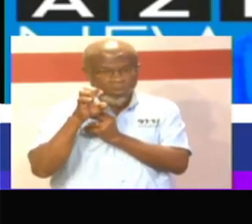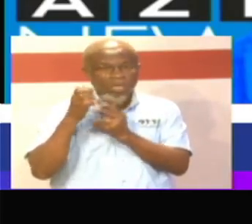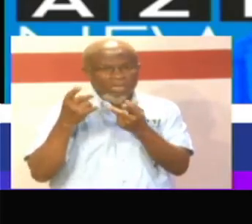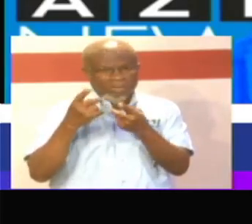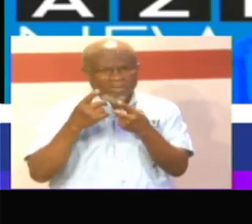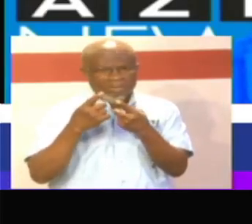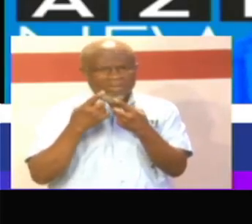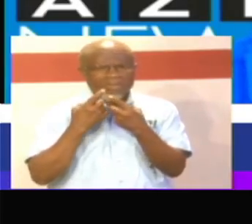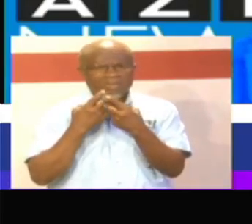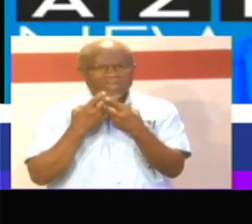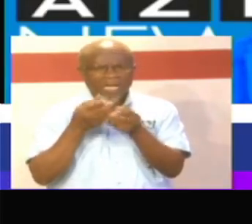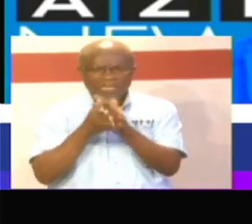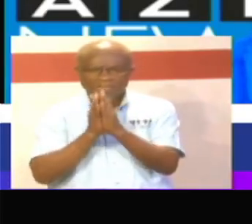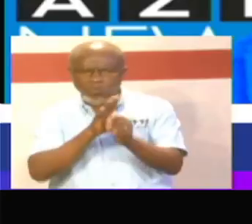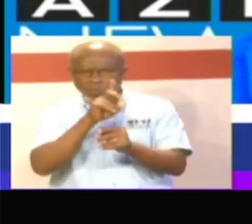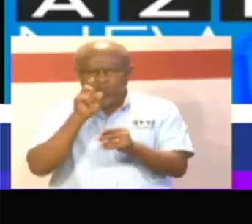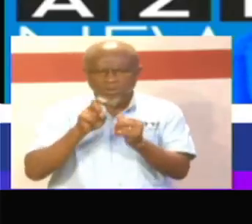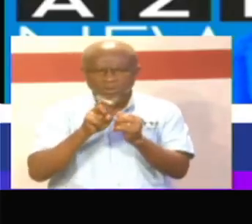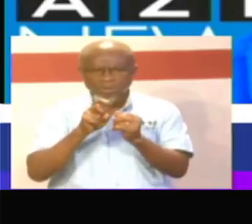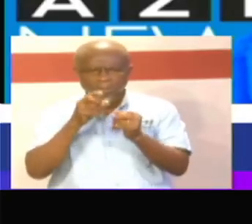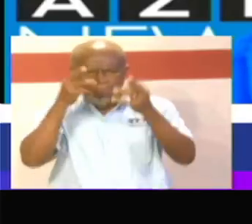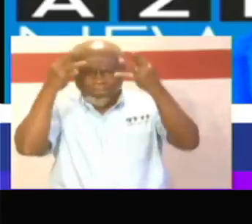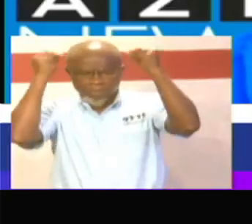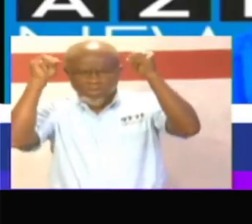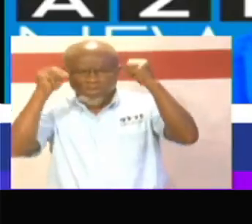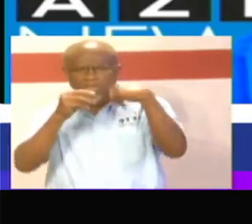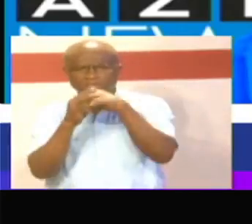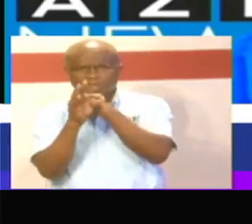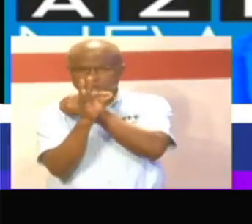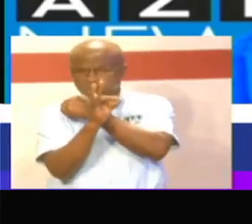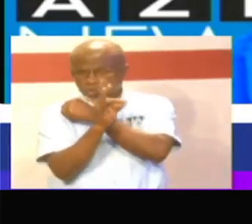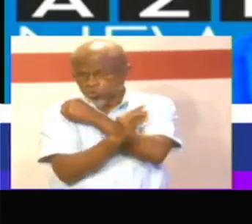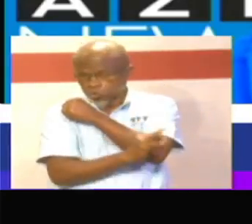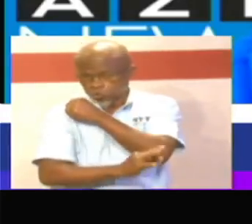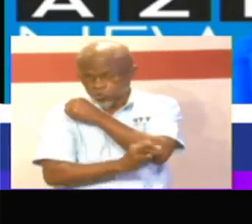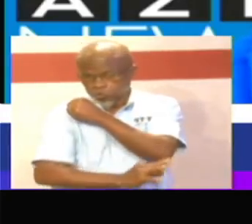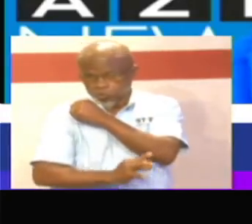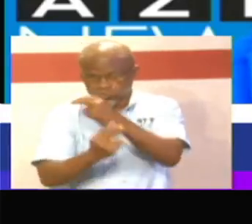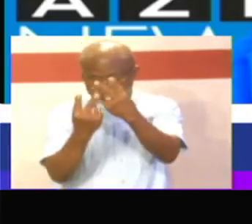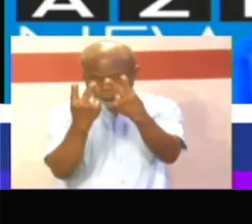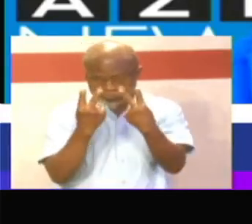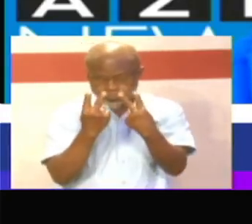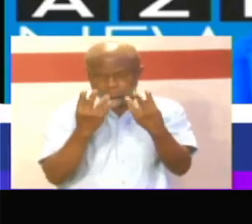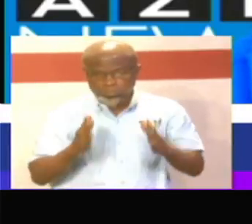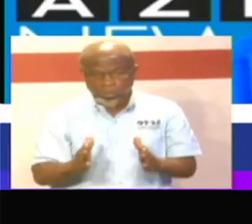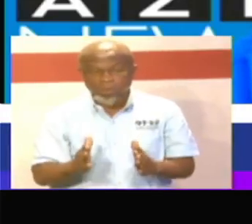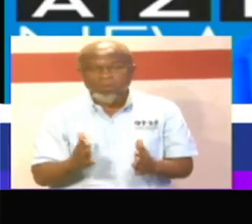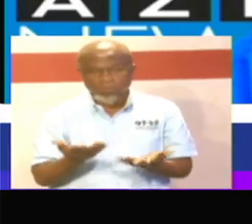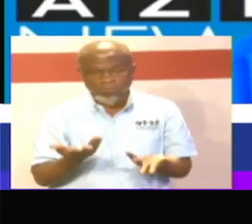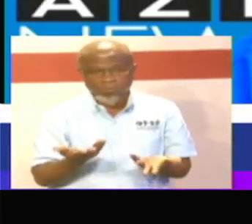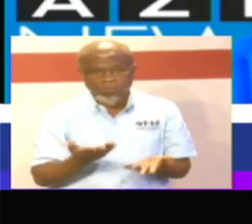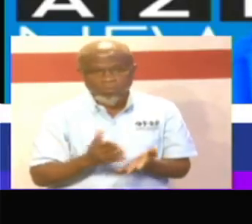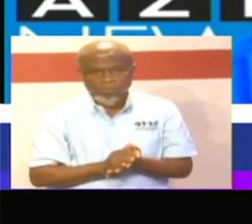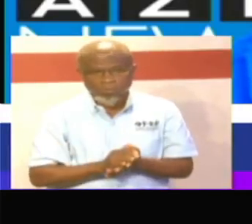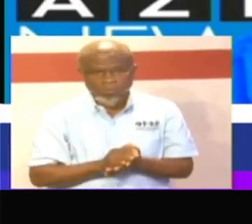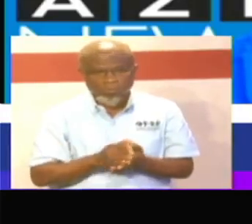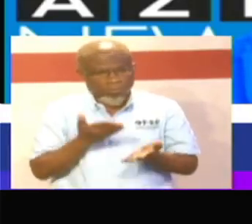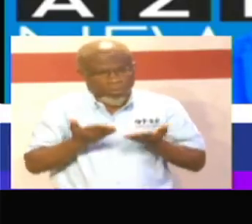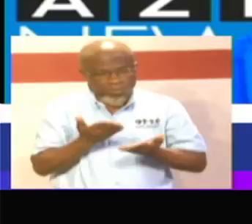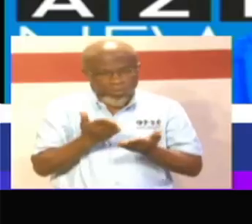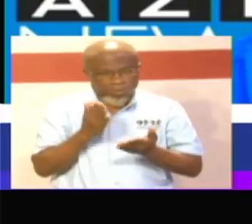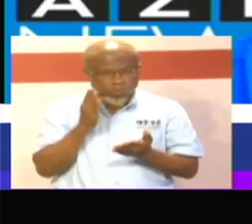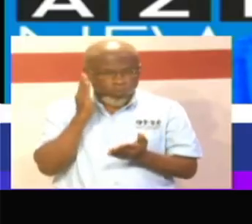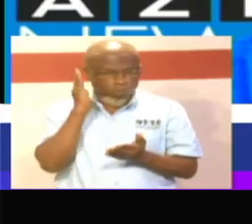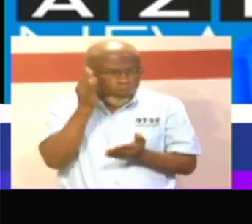Tourism, and they have referred me back to the Ministry of Health. So I'm asking, are we any closer to having the cruise ship